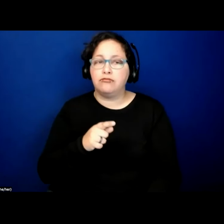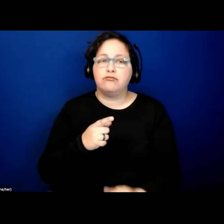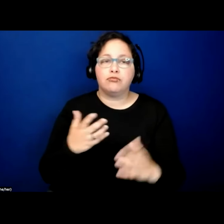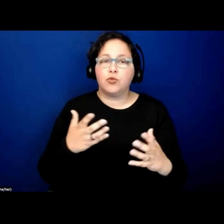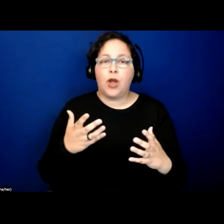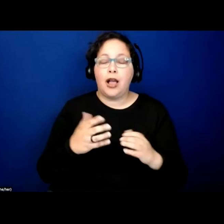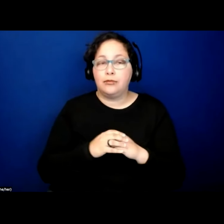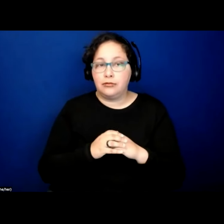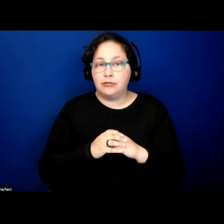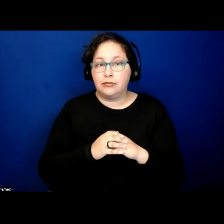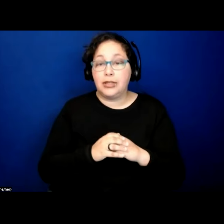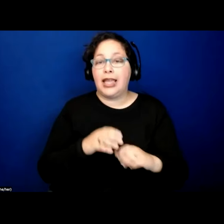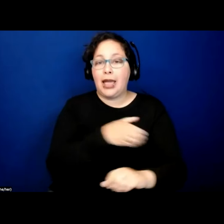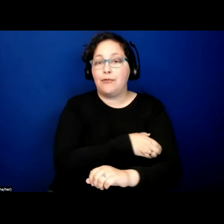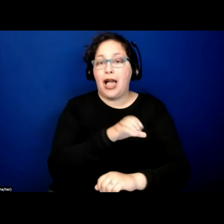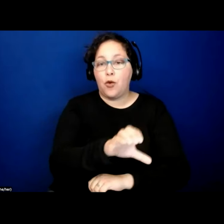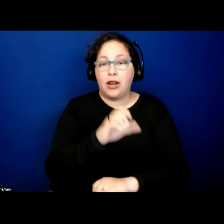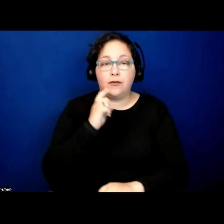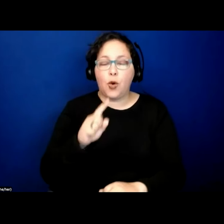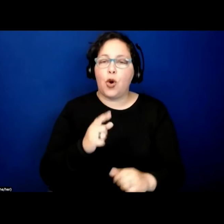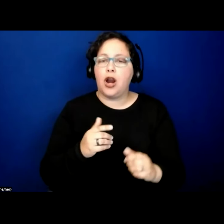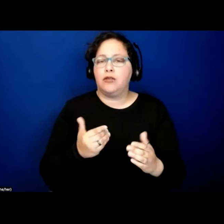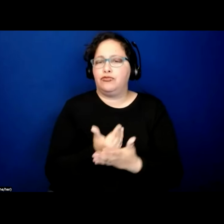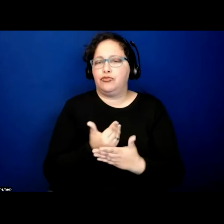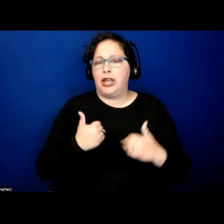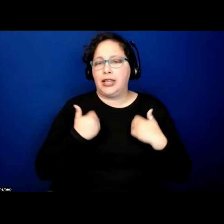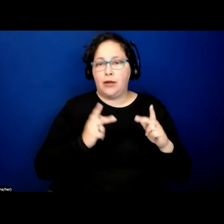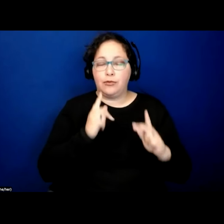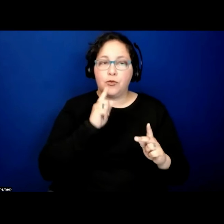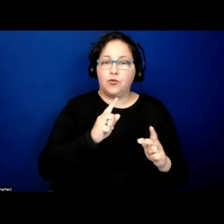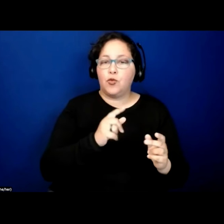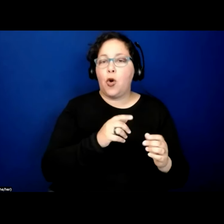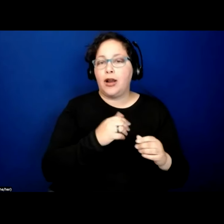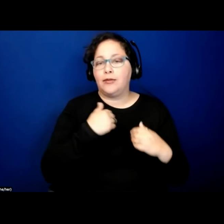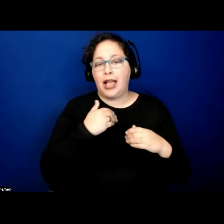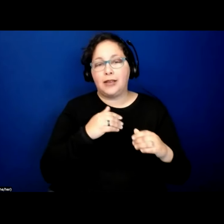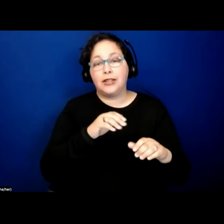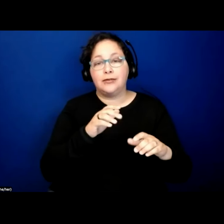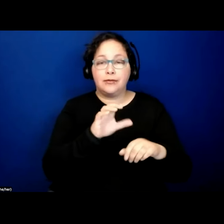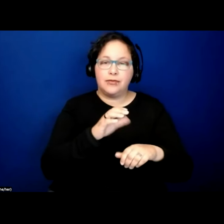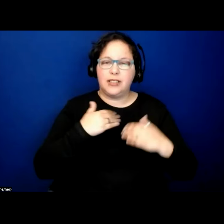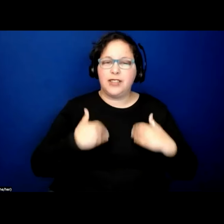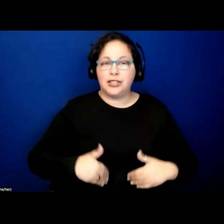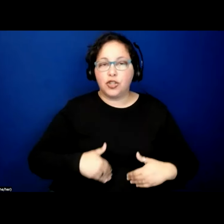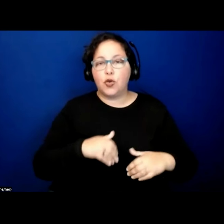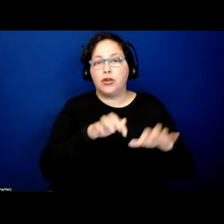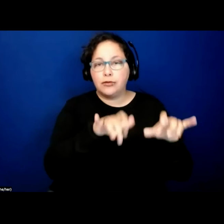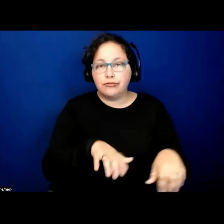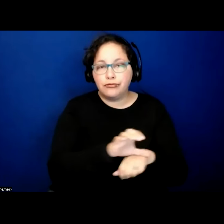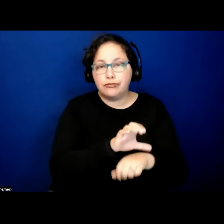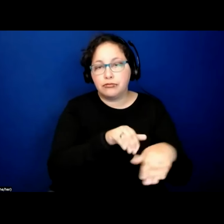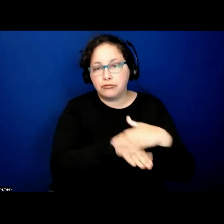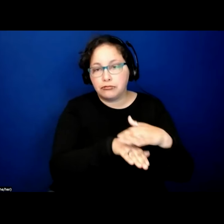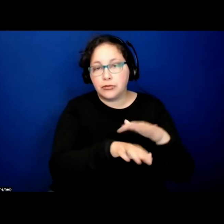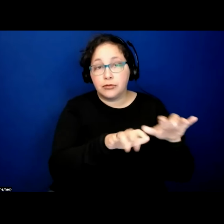computational empowerment and studying novice programmer experiences debugging physical computing and machine learning powered applications.